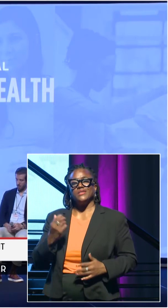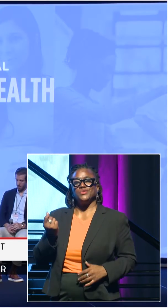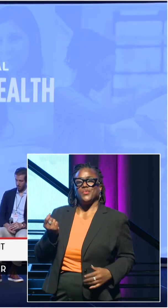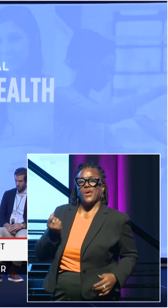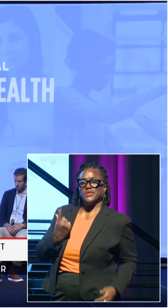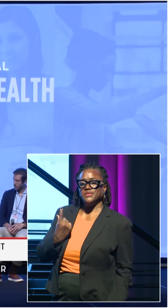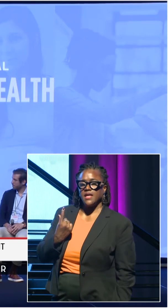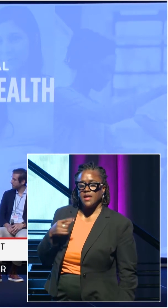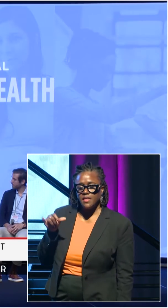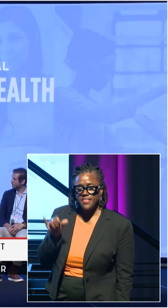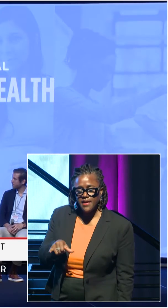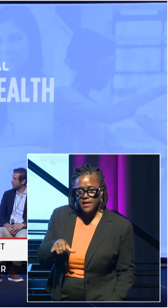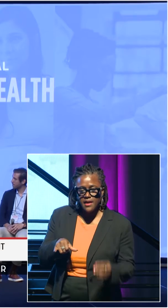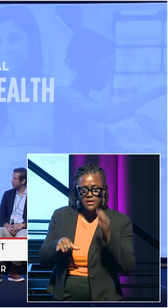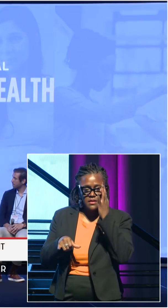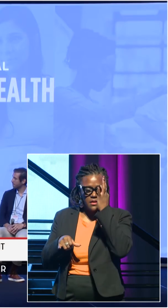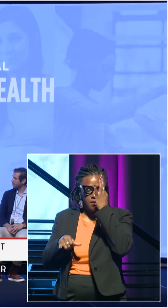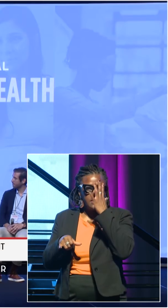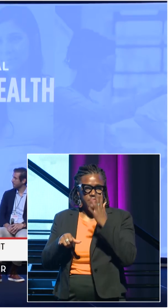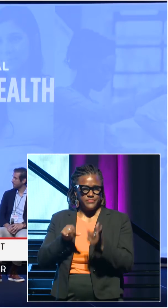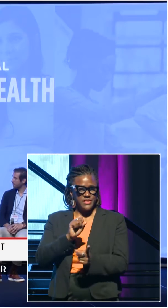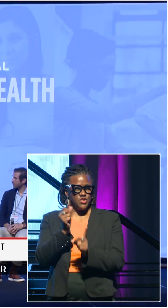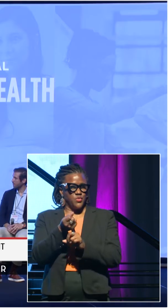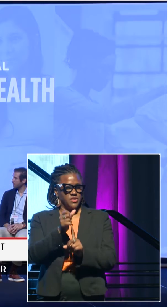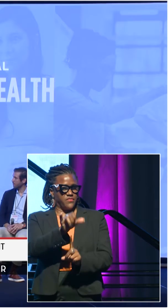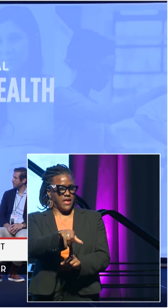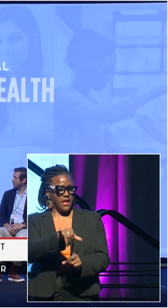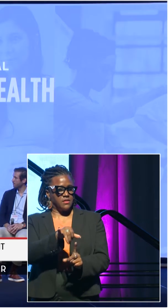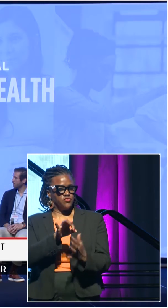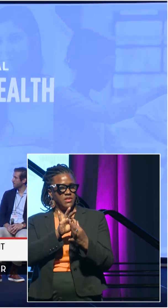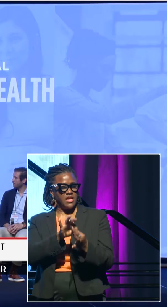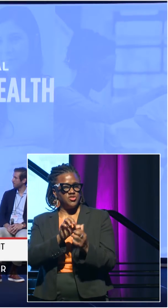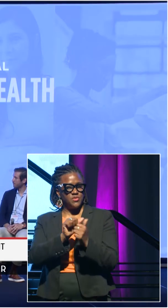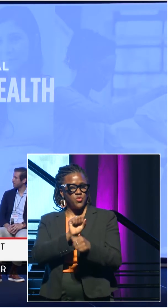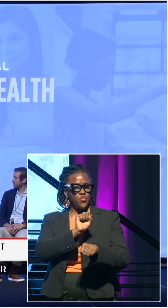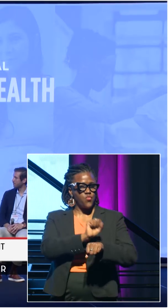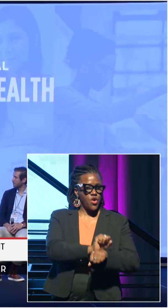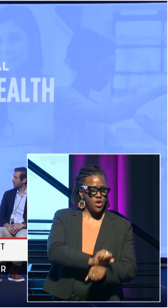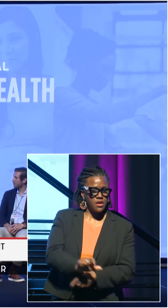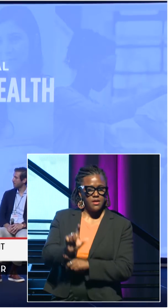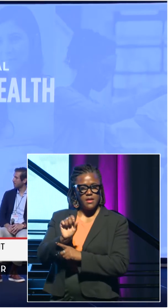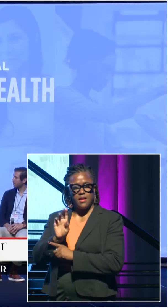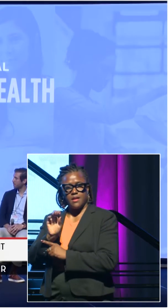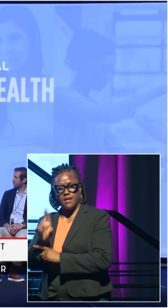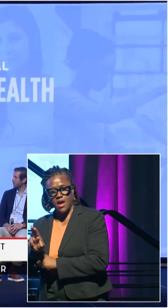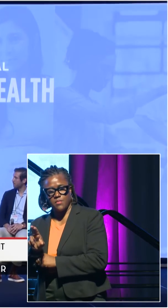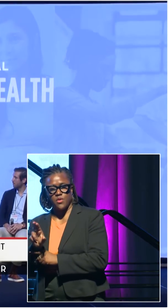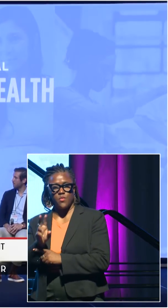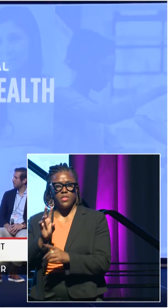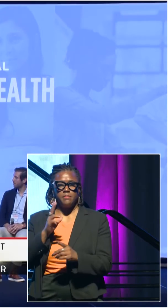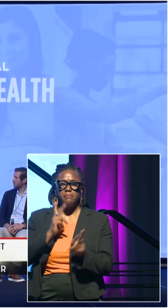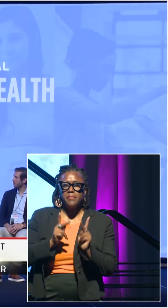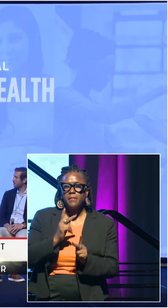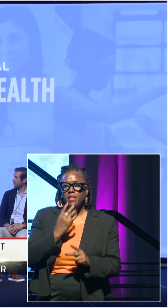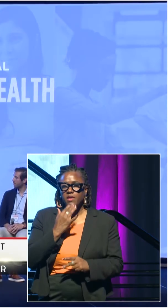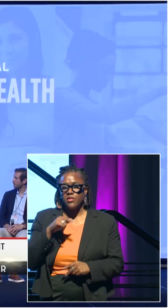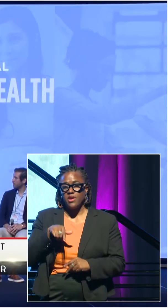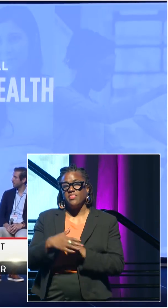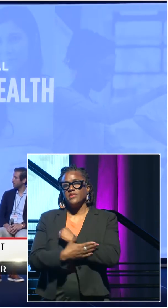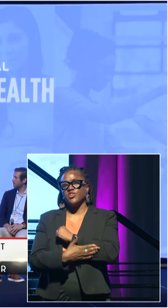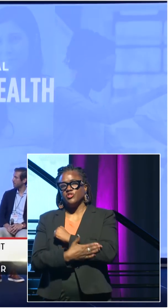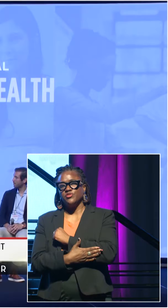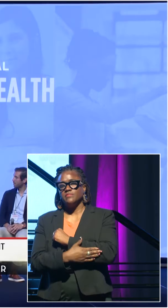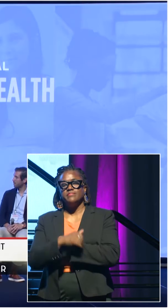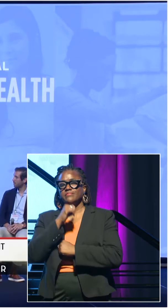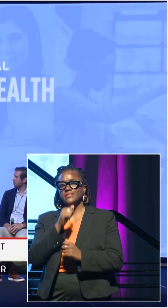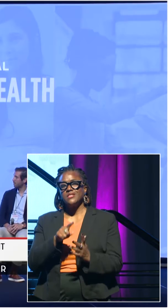that the dynamic and the relationship of work and labor for people of color in this country